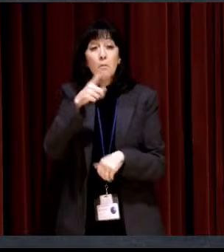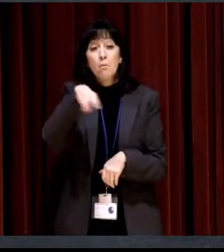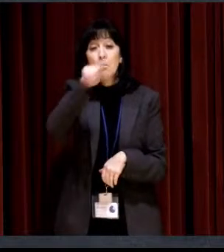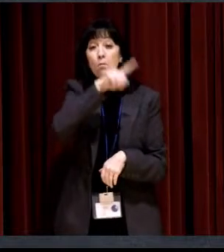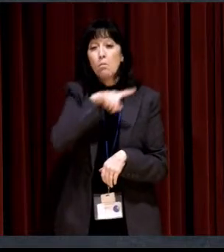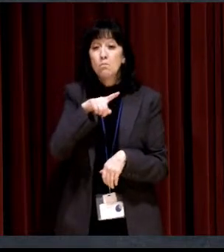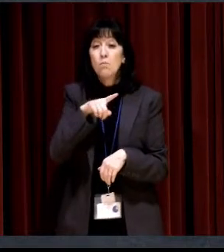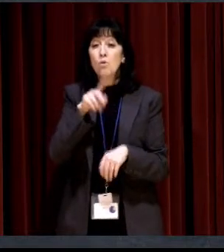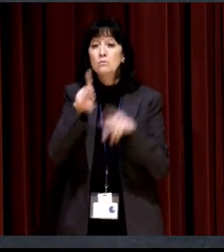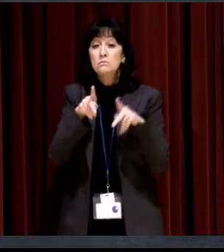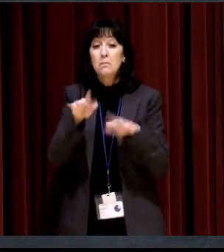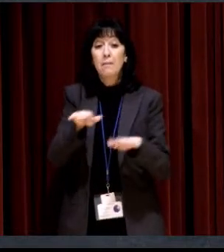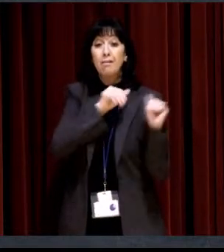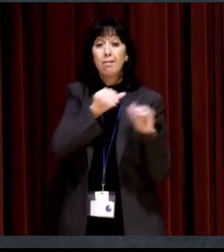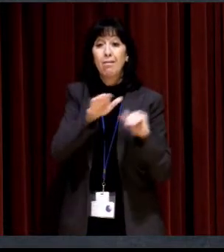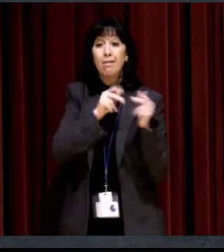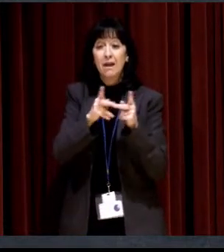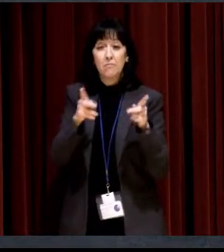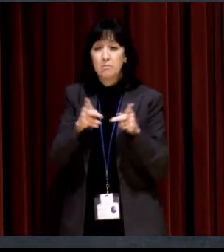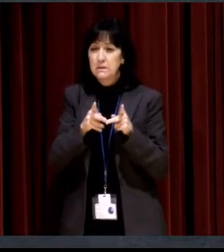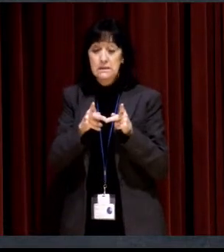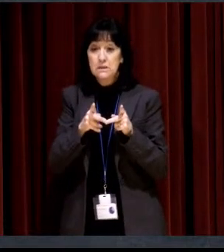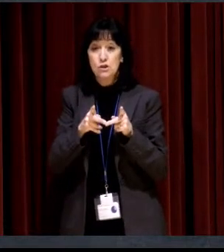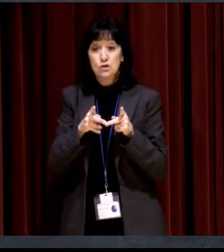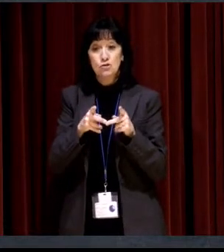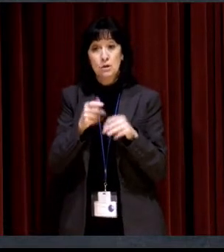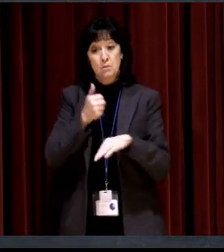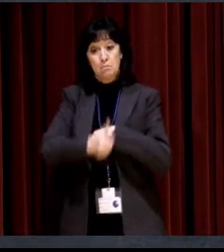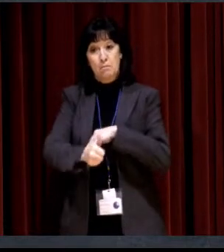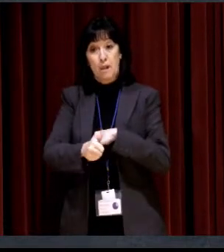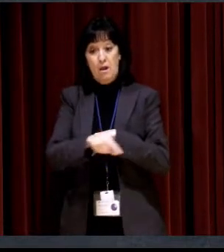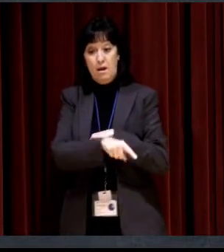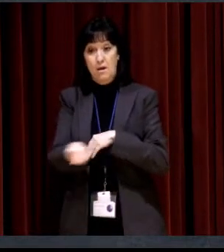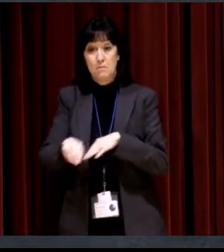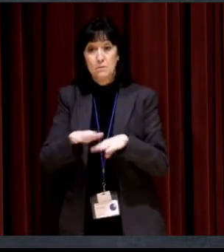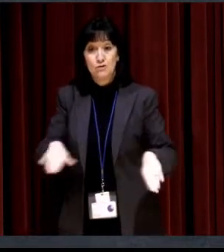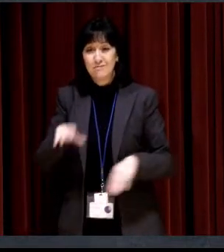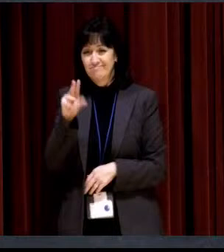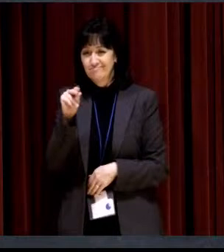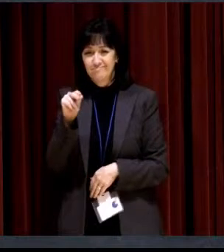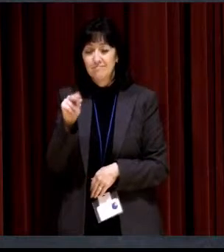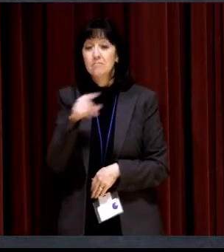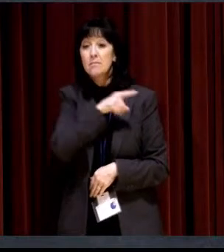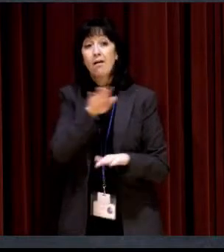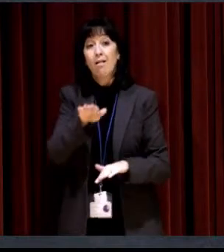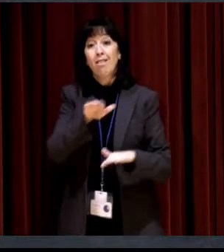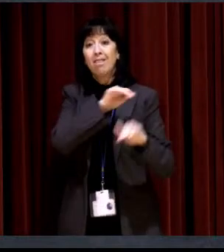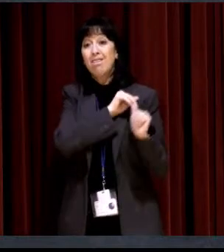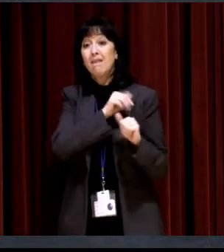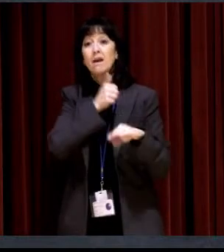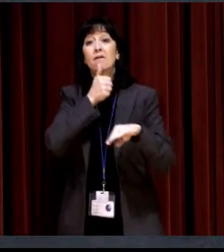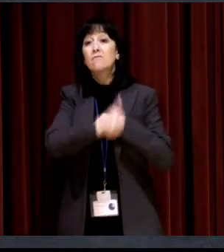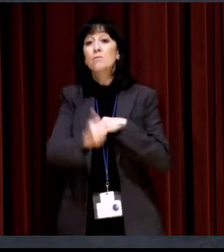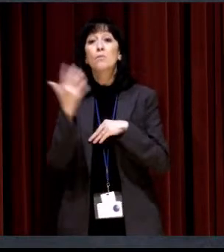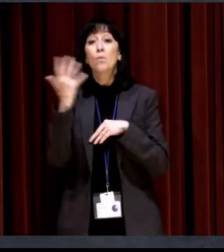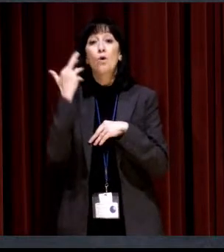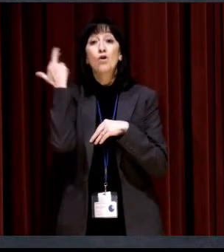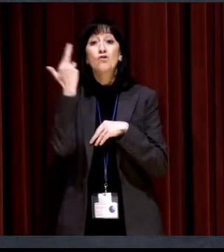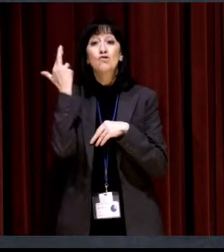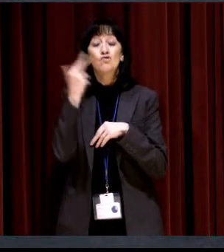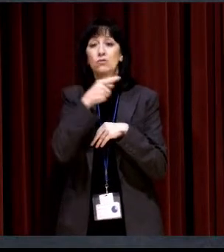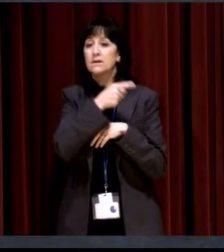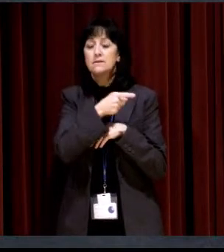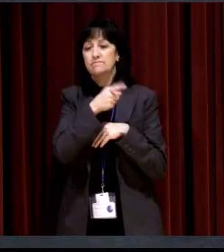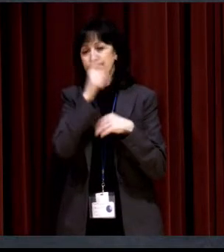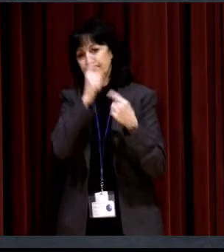schools effectively? Yeah, I think one of the things, and we have a lot of principals in this room who know this work better than I, but really looking at the